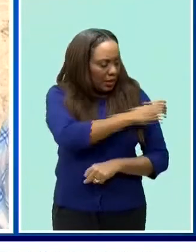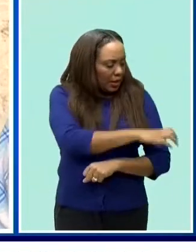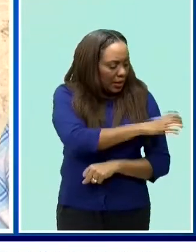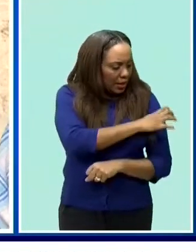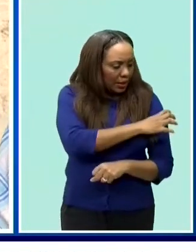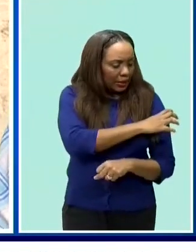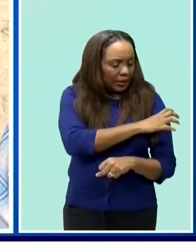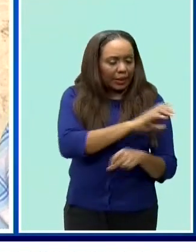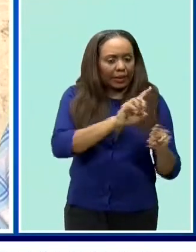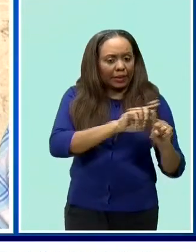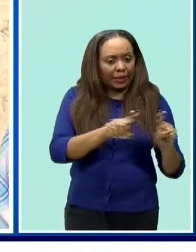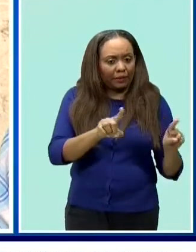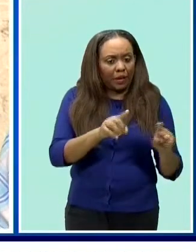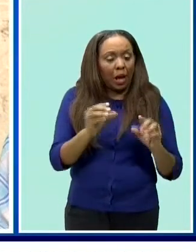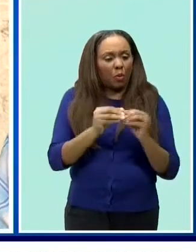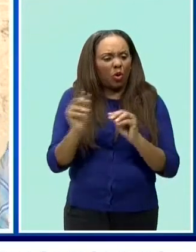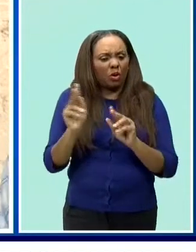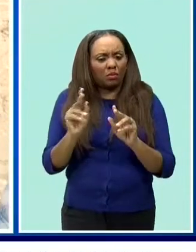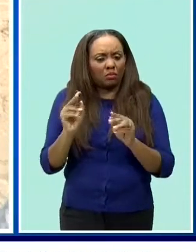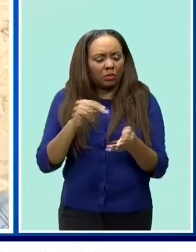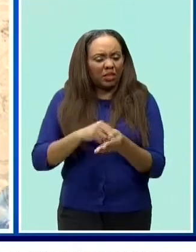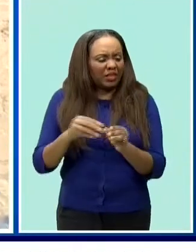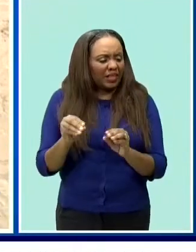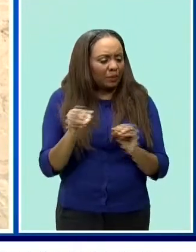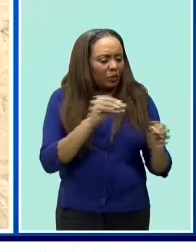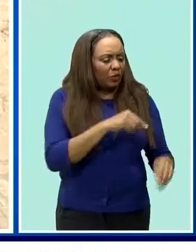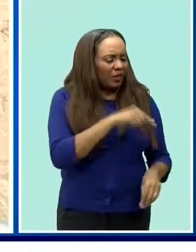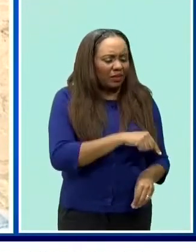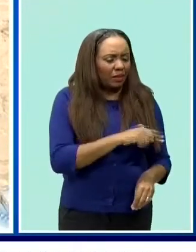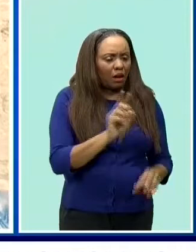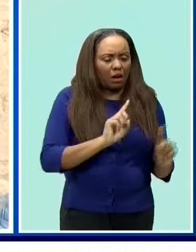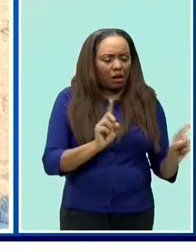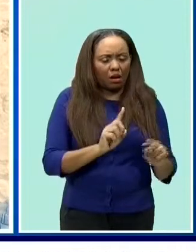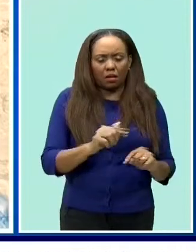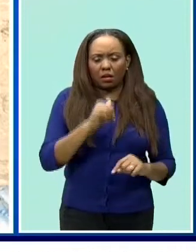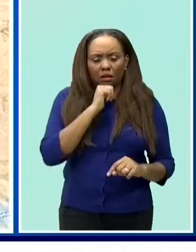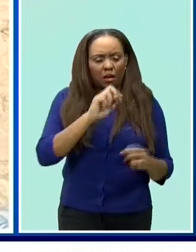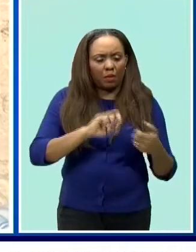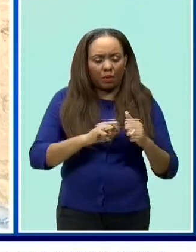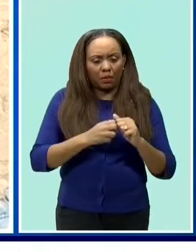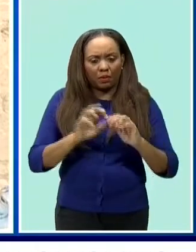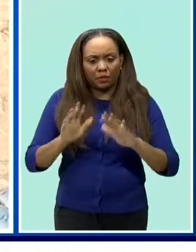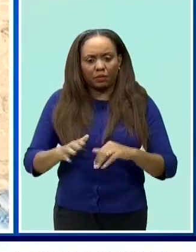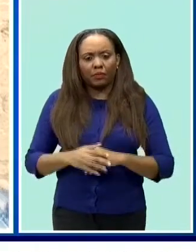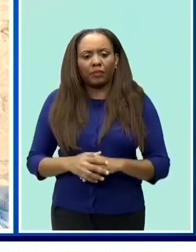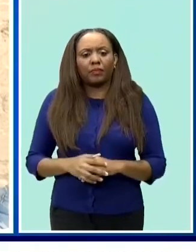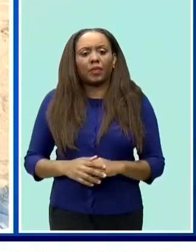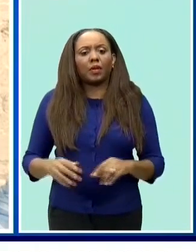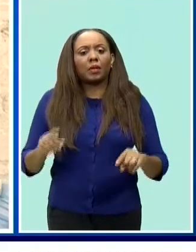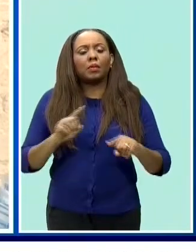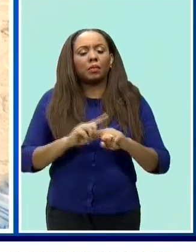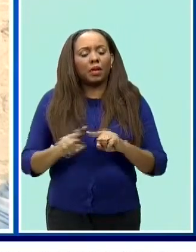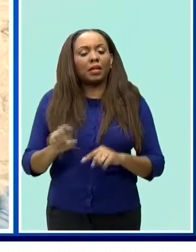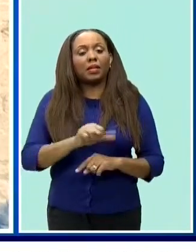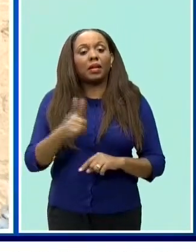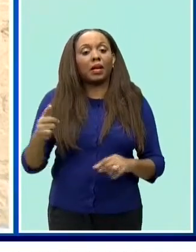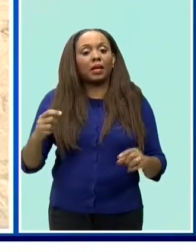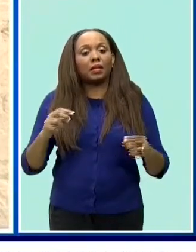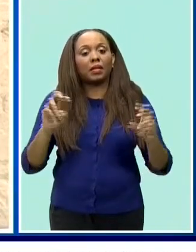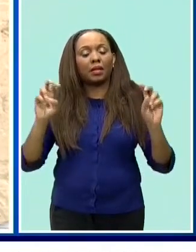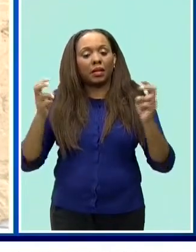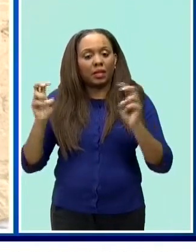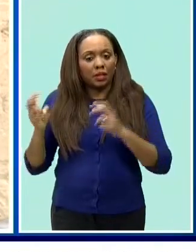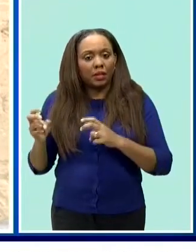the shifts until we are able to source the nurses. And that process is with the Ministry of the Public Service in terms of